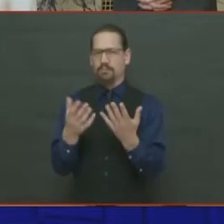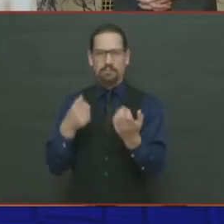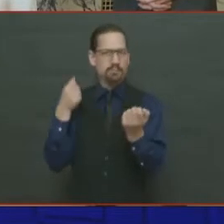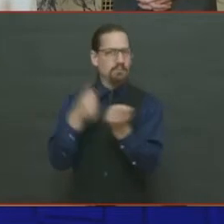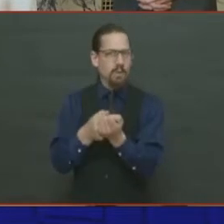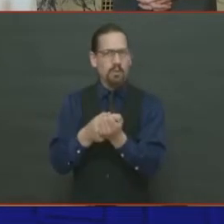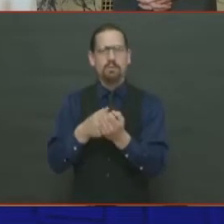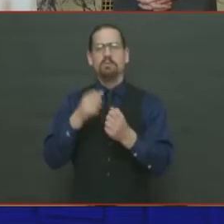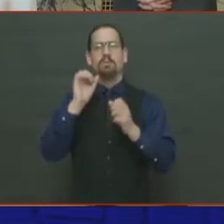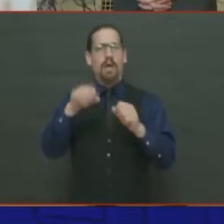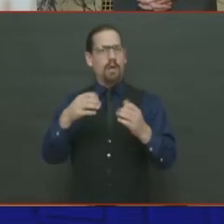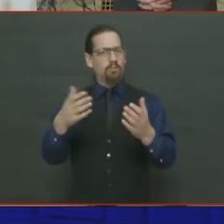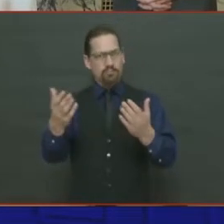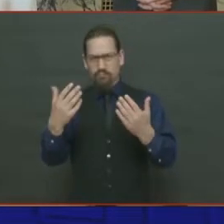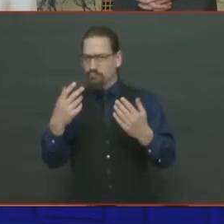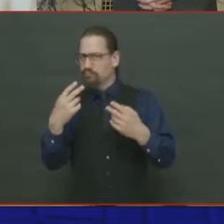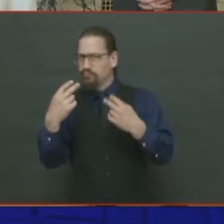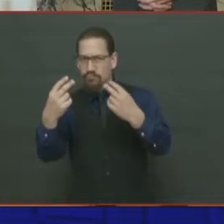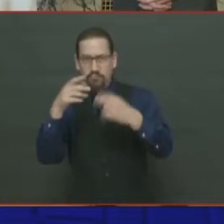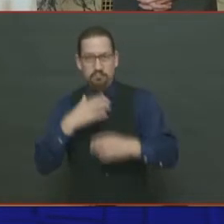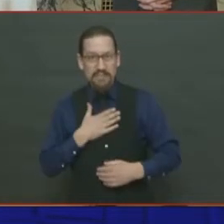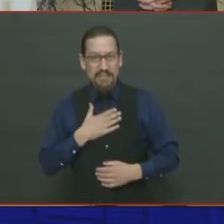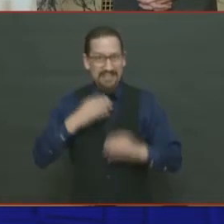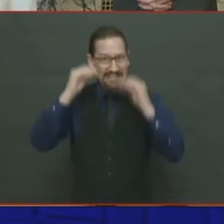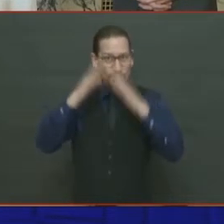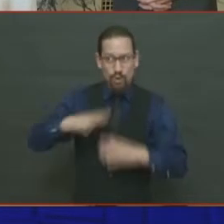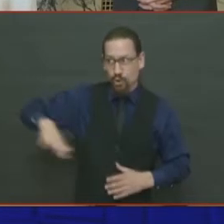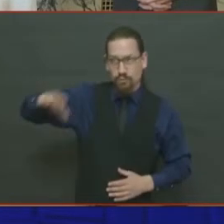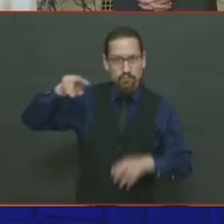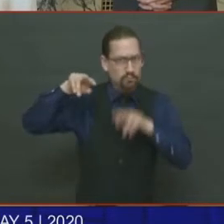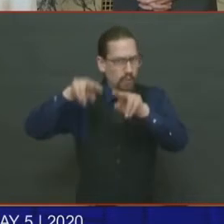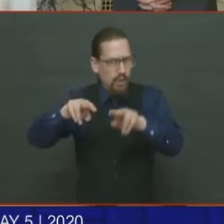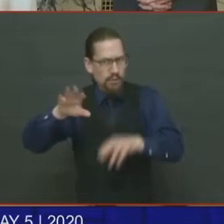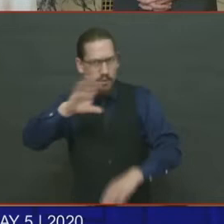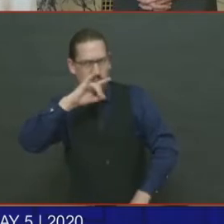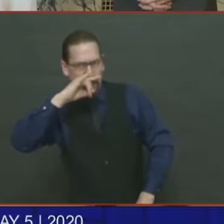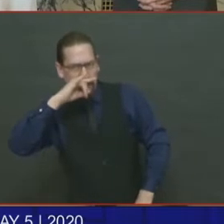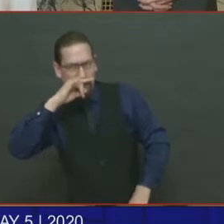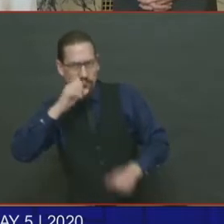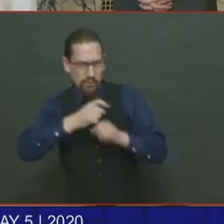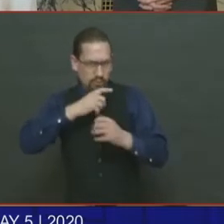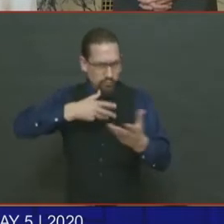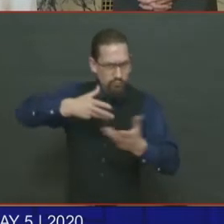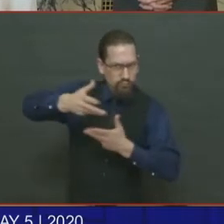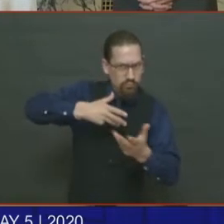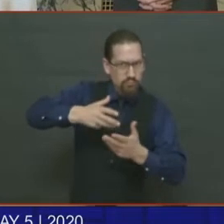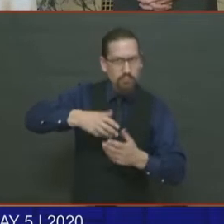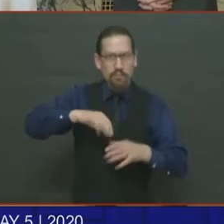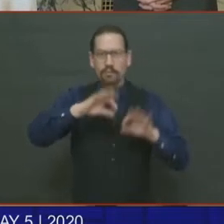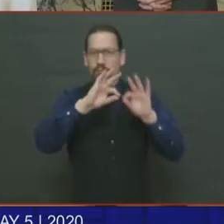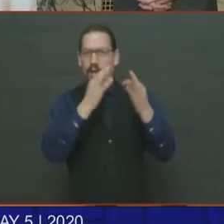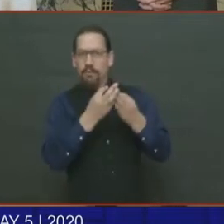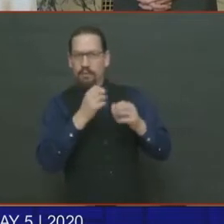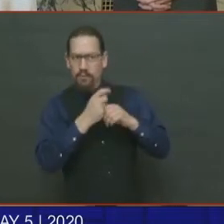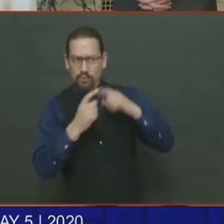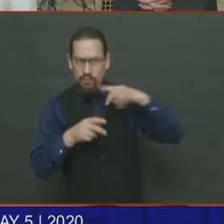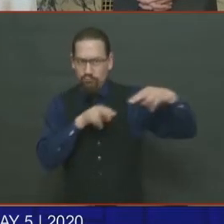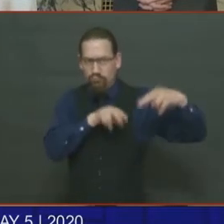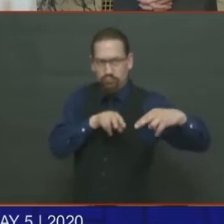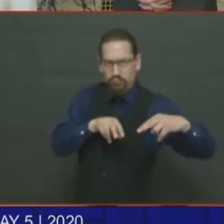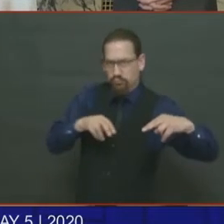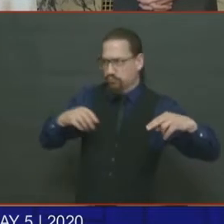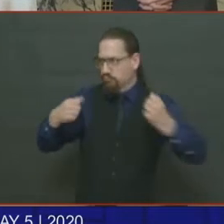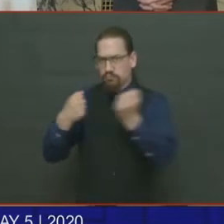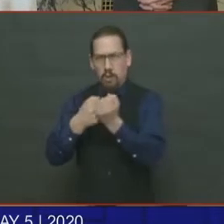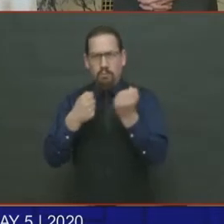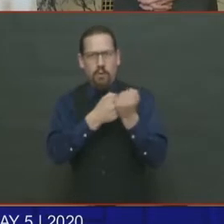kids. You know, normally kids see their teacher every day. A teacher is often the first person who could see if a kid is off, a kid's